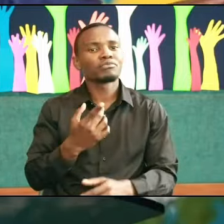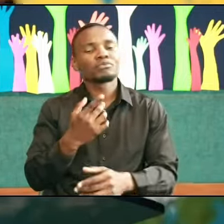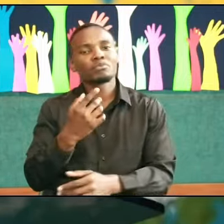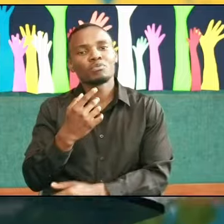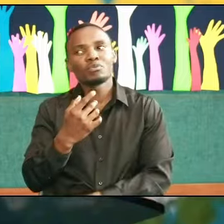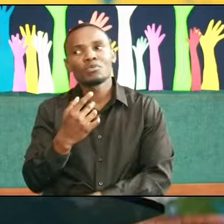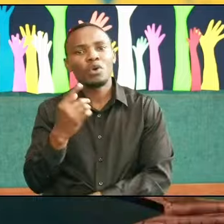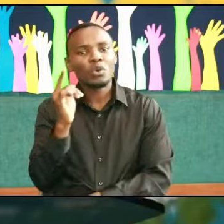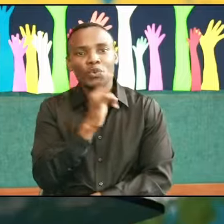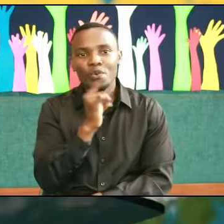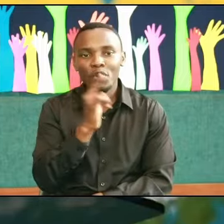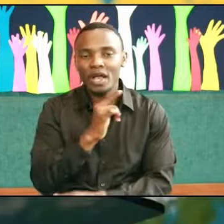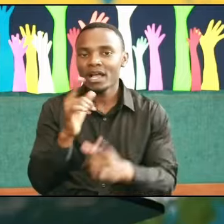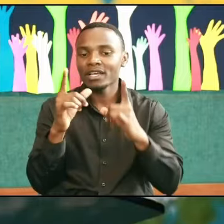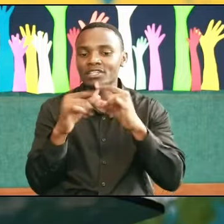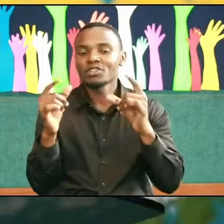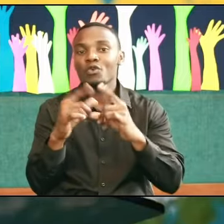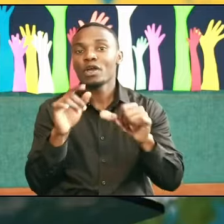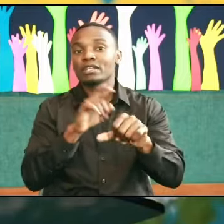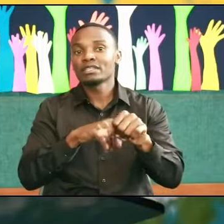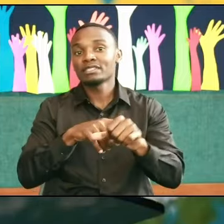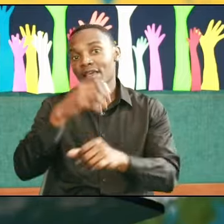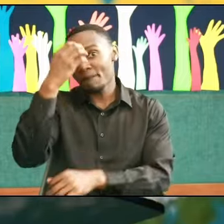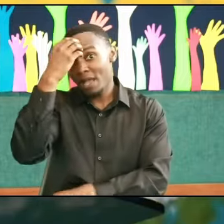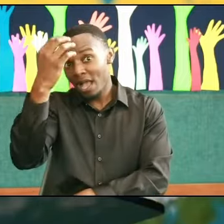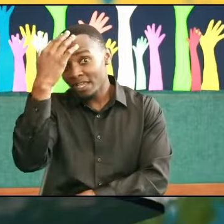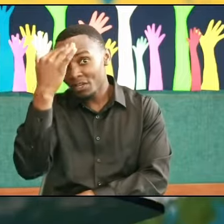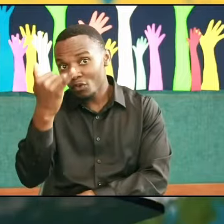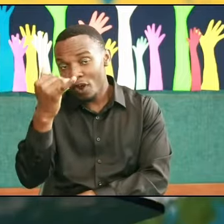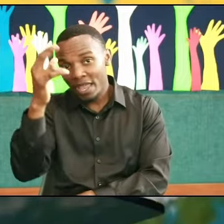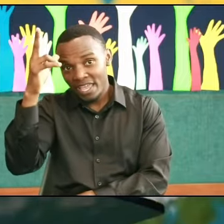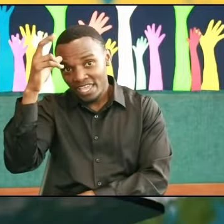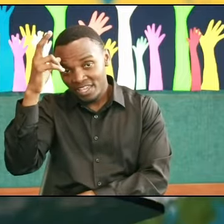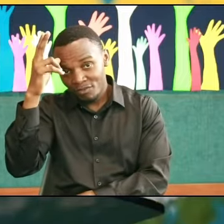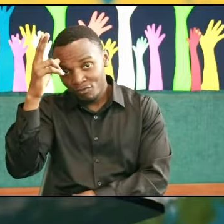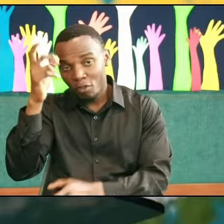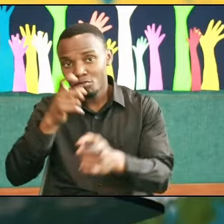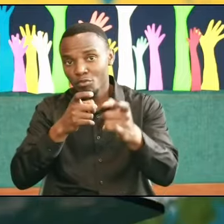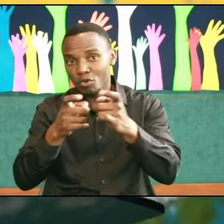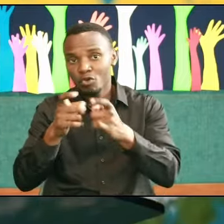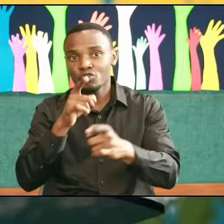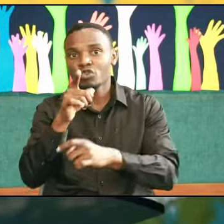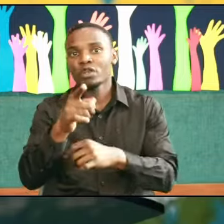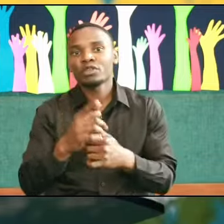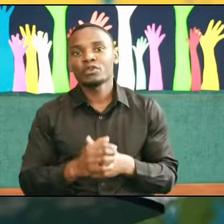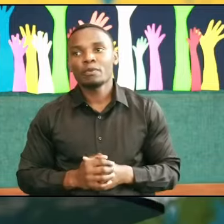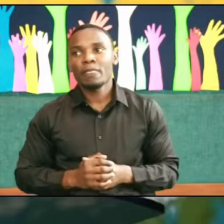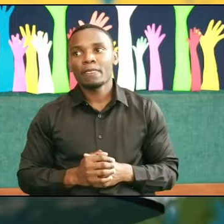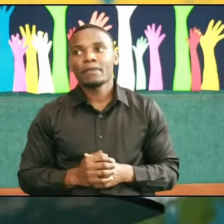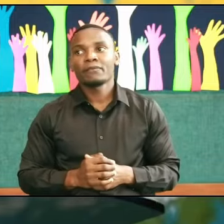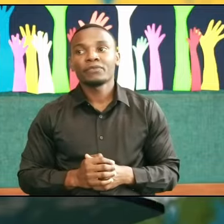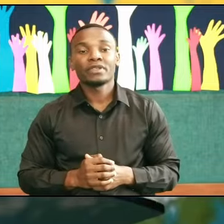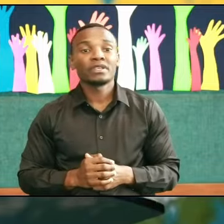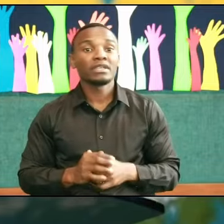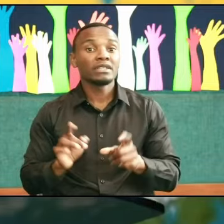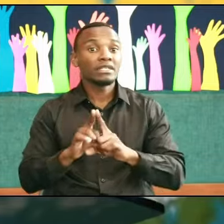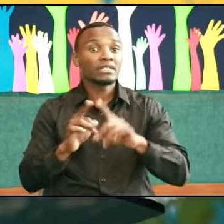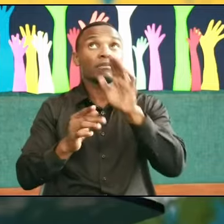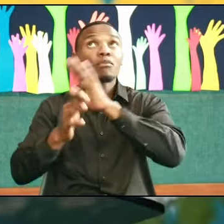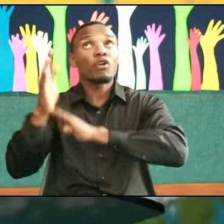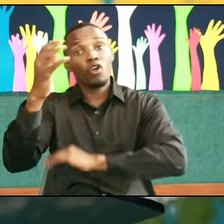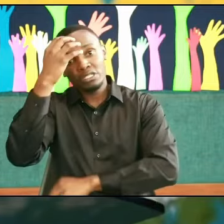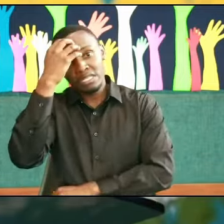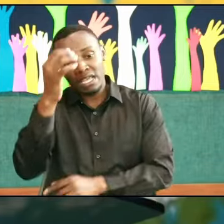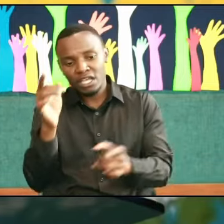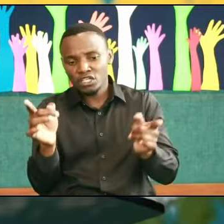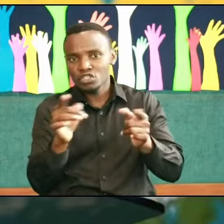never had in your life when you are angry because the demons are at work. So when his anger is for a moment